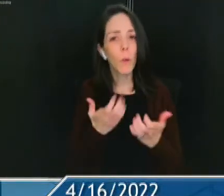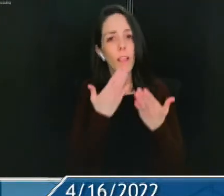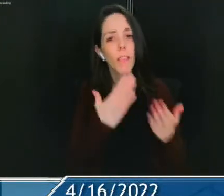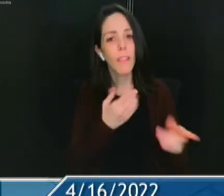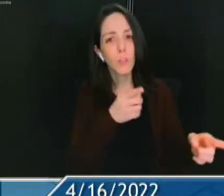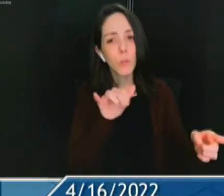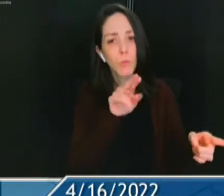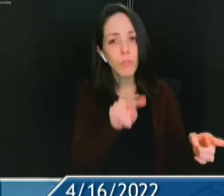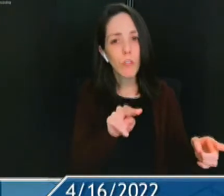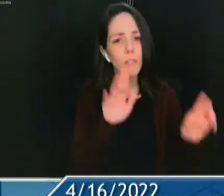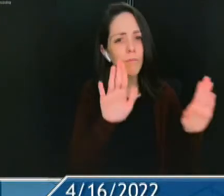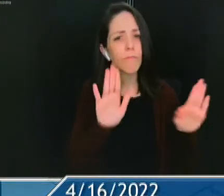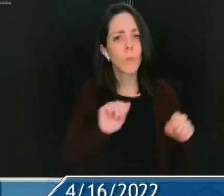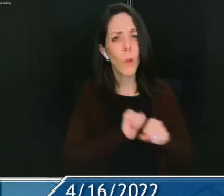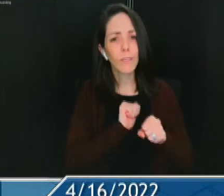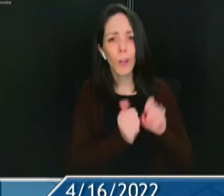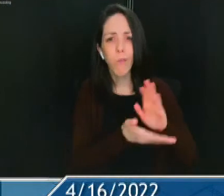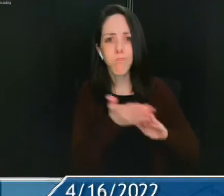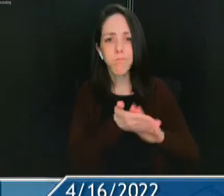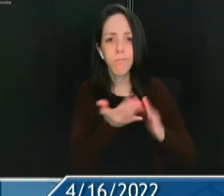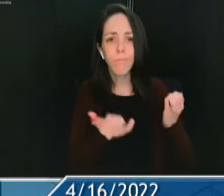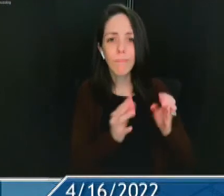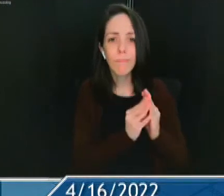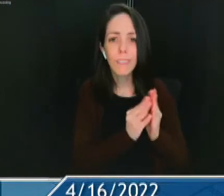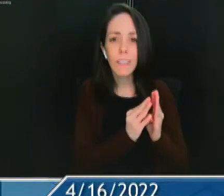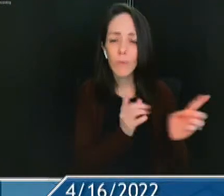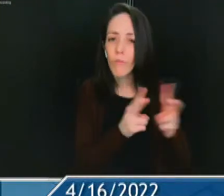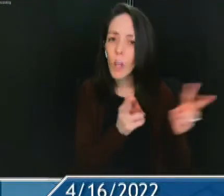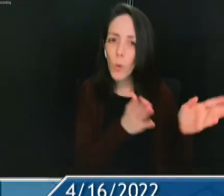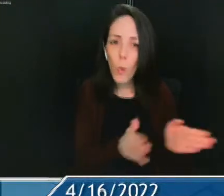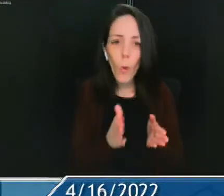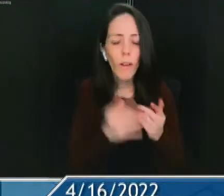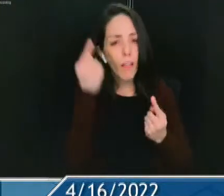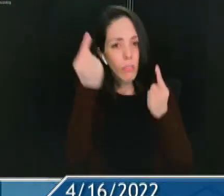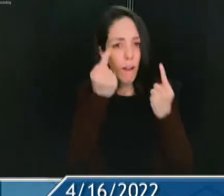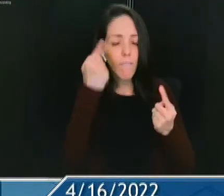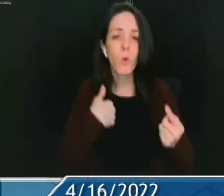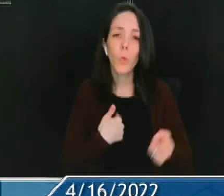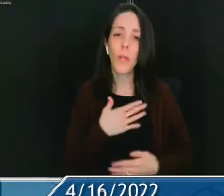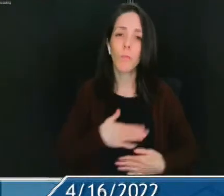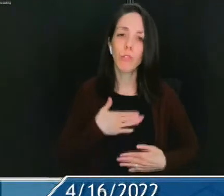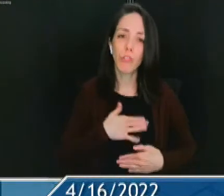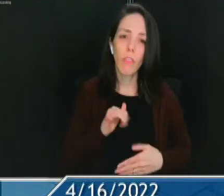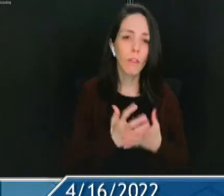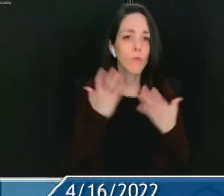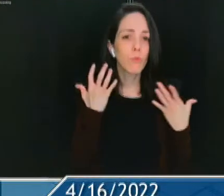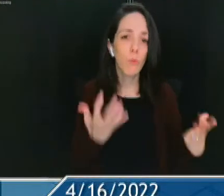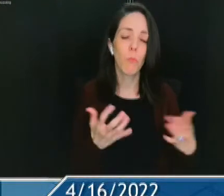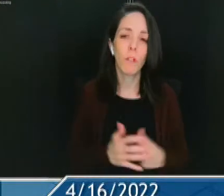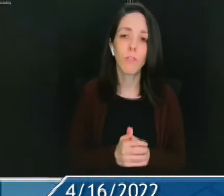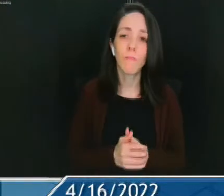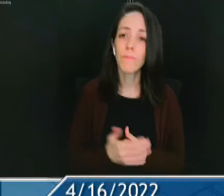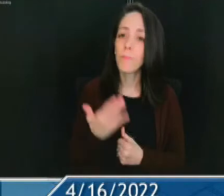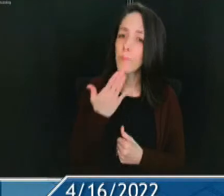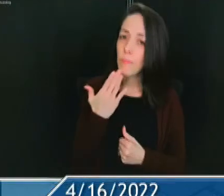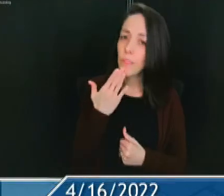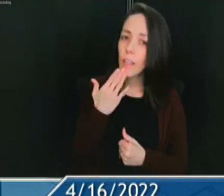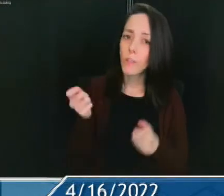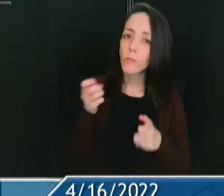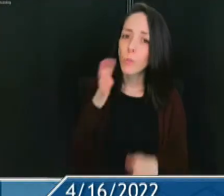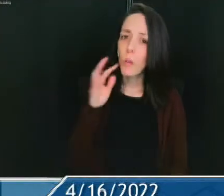doing a great job of moderating today. You're very organized and thoughtful, and we appreciate that very much. I want to thank Director Canard and her budget